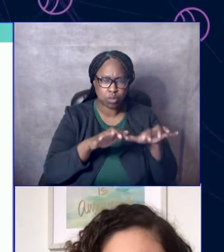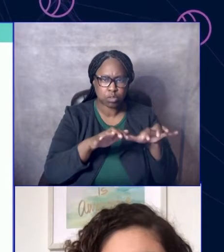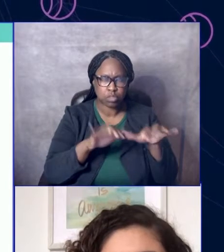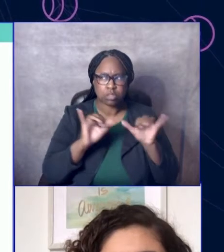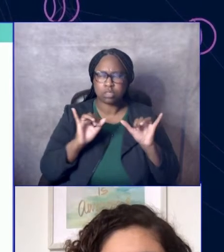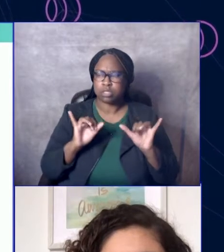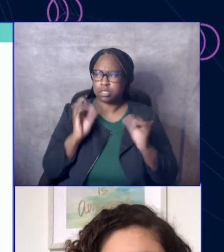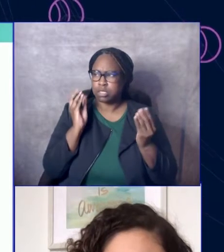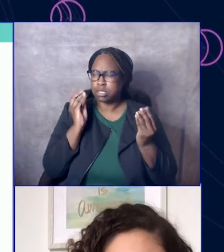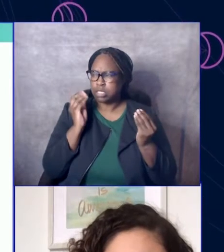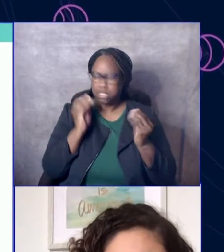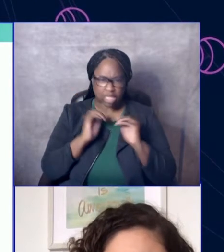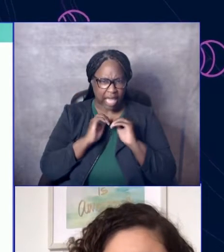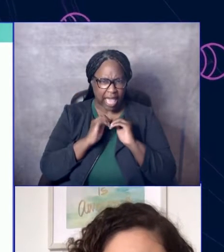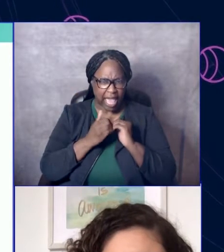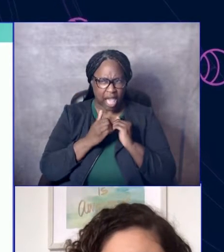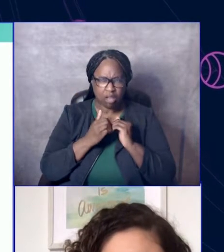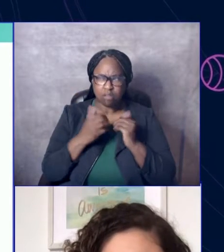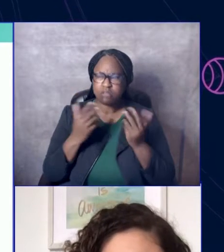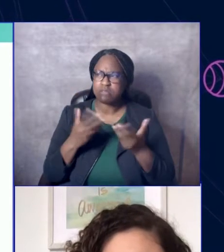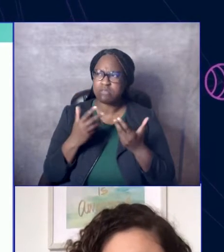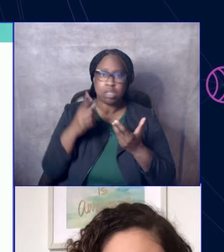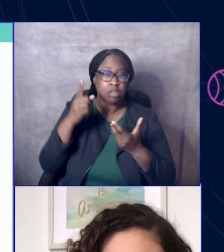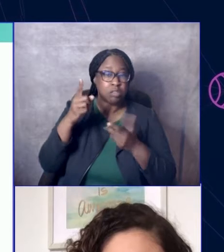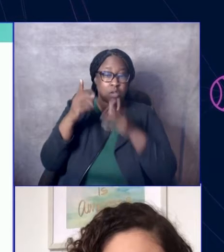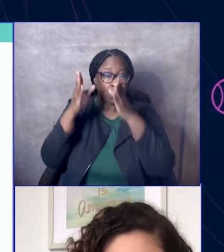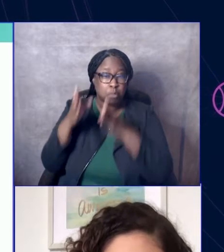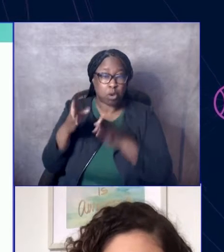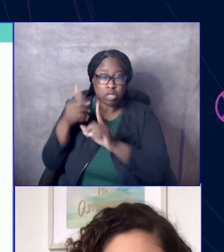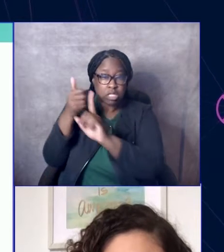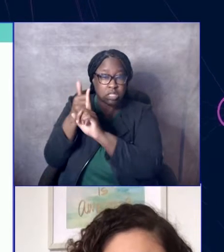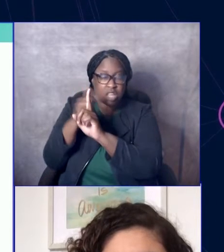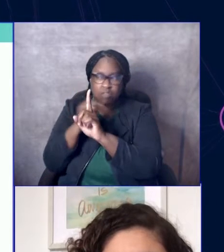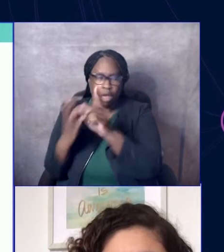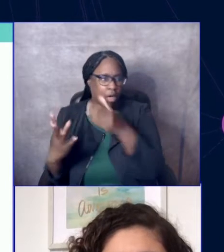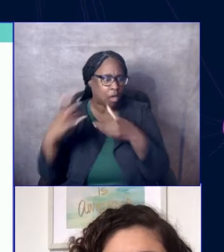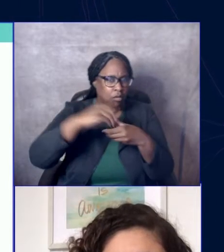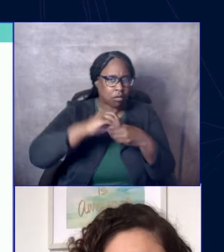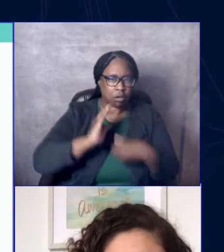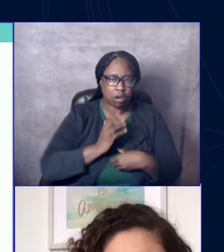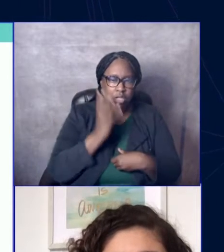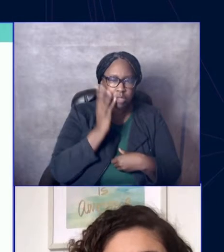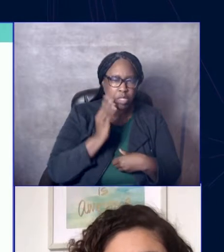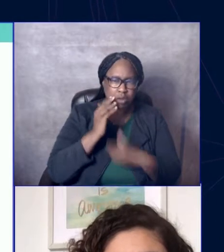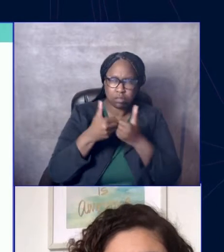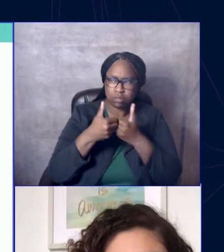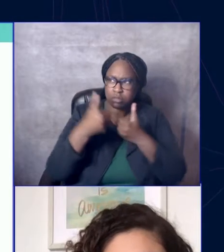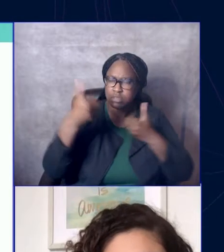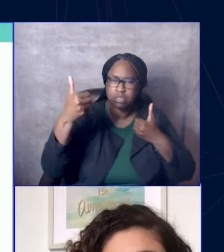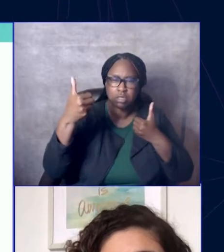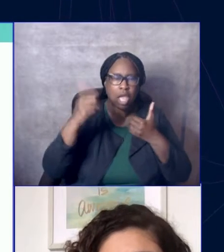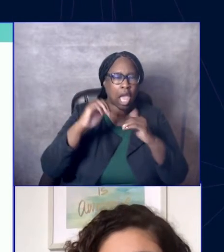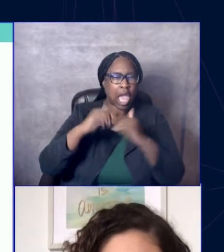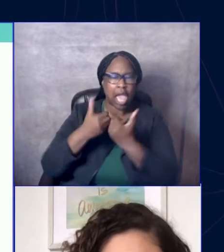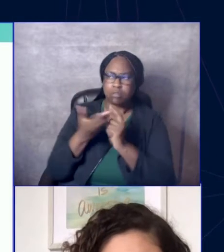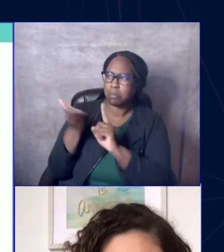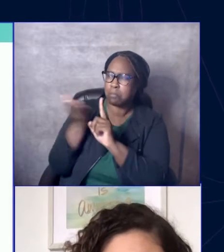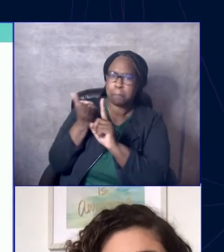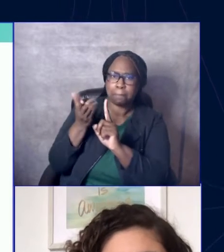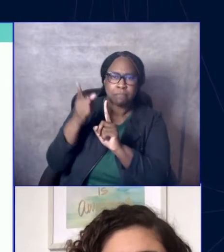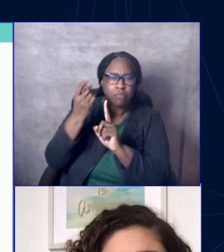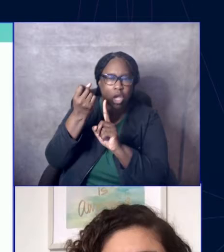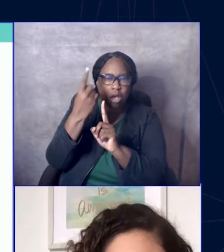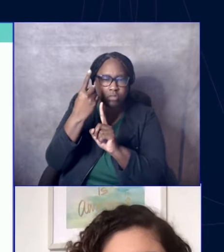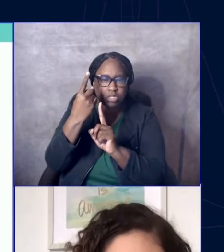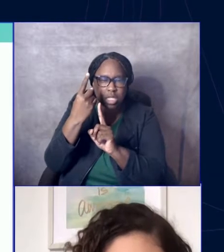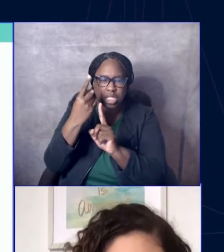how do you make someone who's so far removed from the lived experience to really understand what this is about, that this